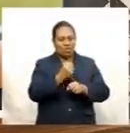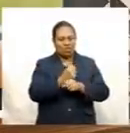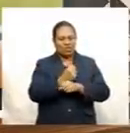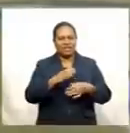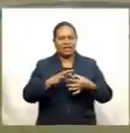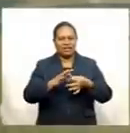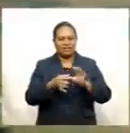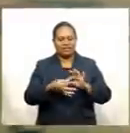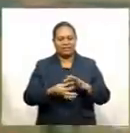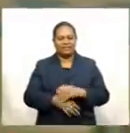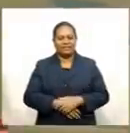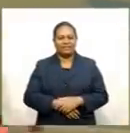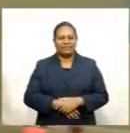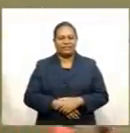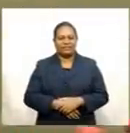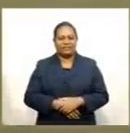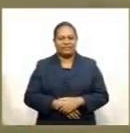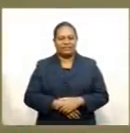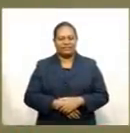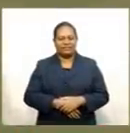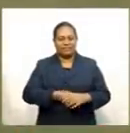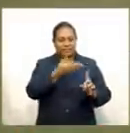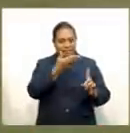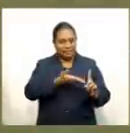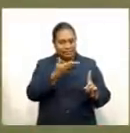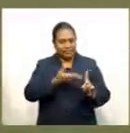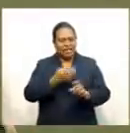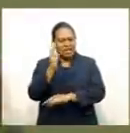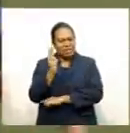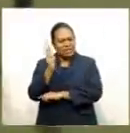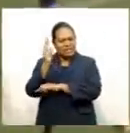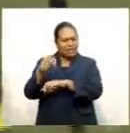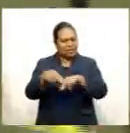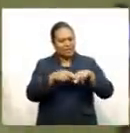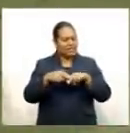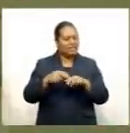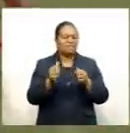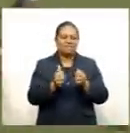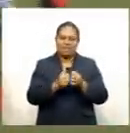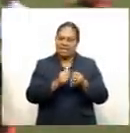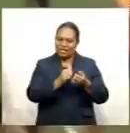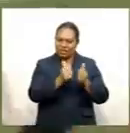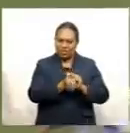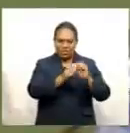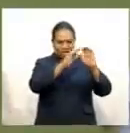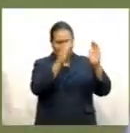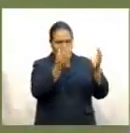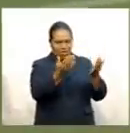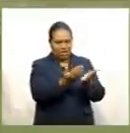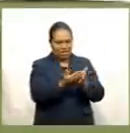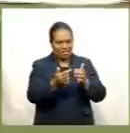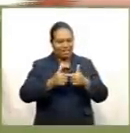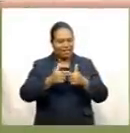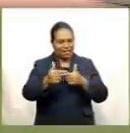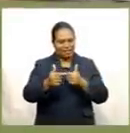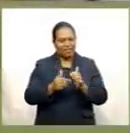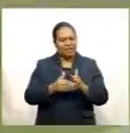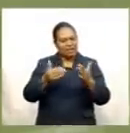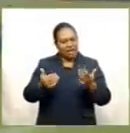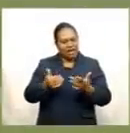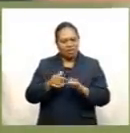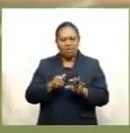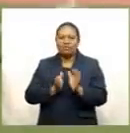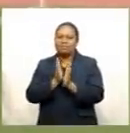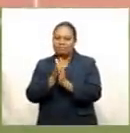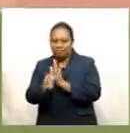more. The youngster has represented Fiji on many occasions on the world stage and will be out to create